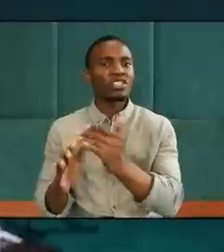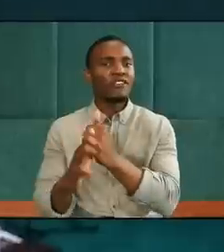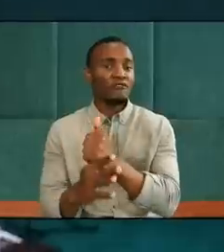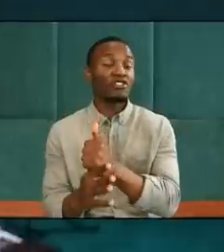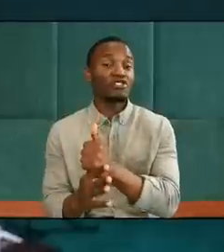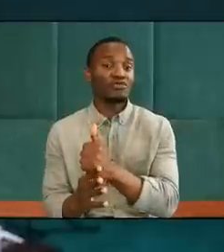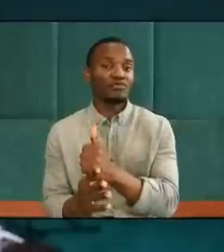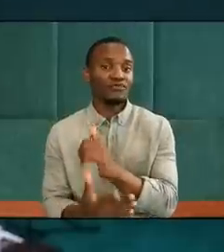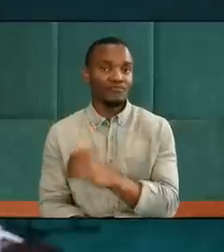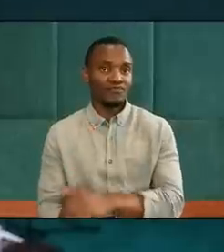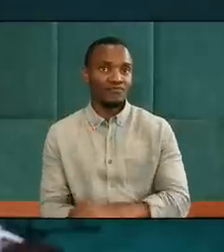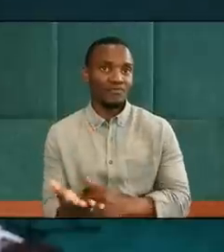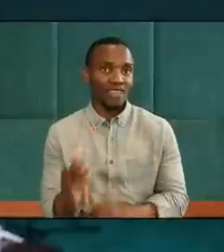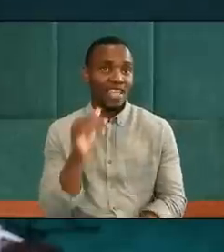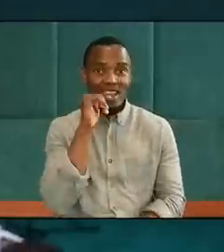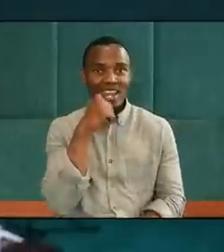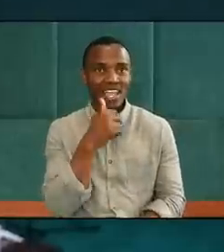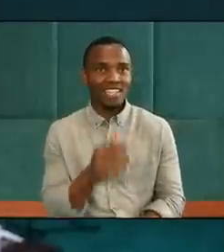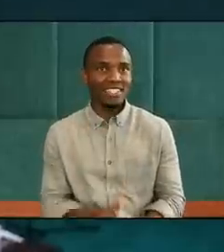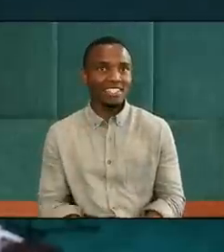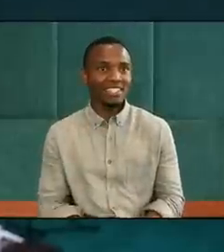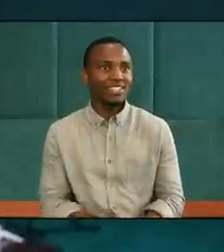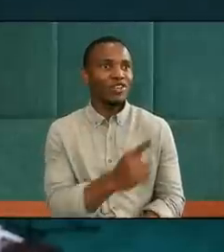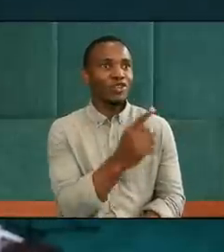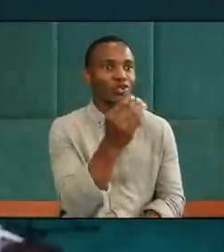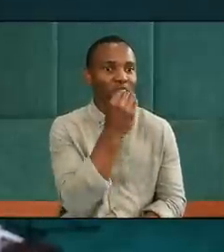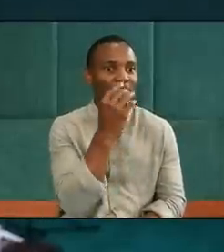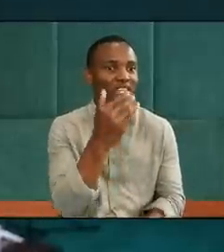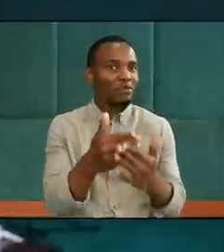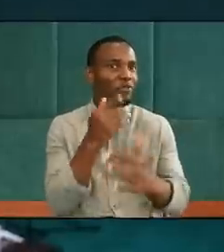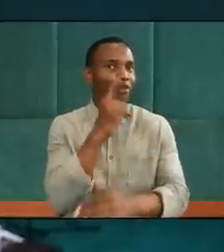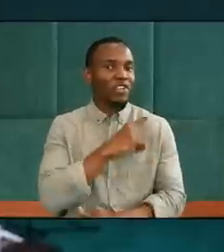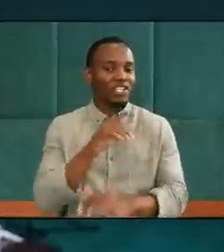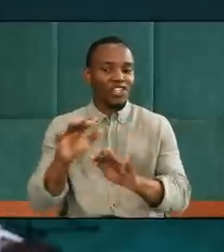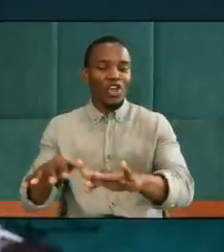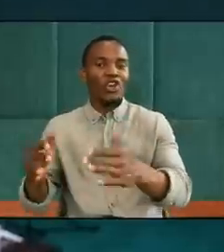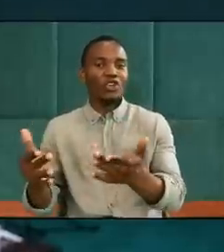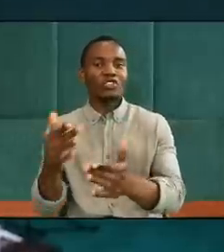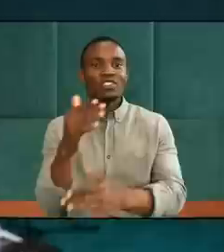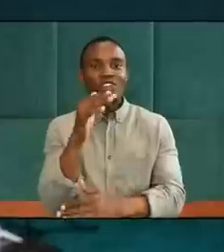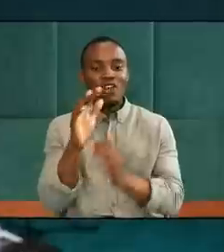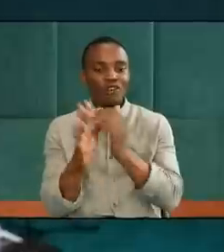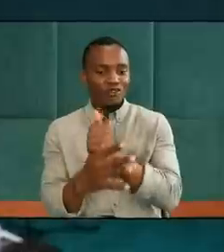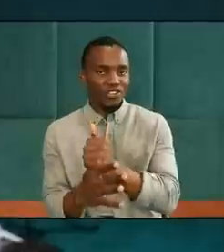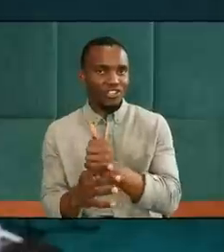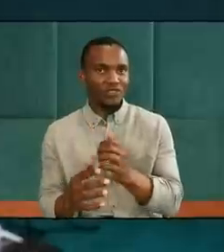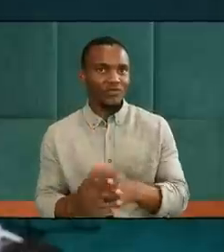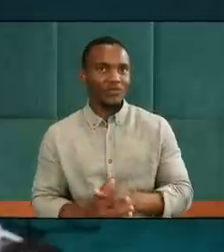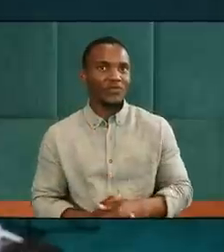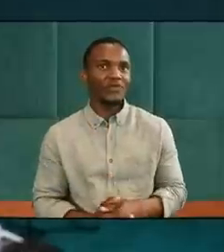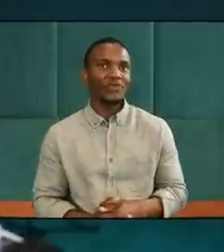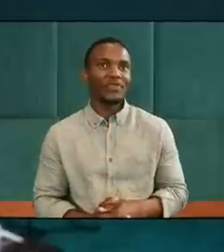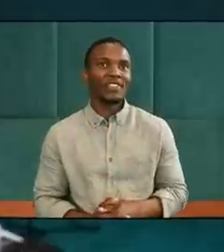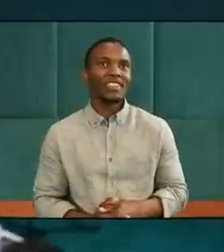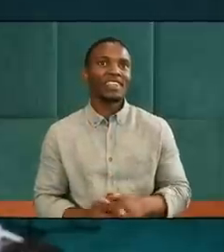That's nice. You guys have roast fish? Jesus roast fish